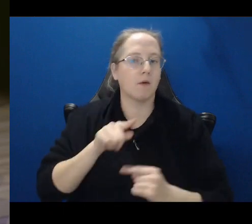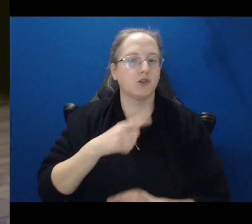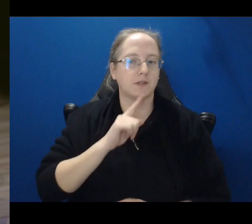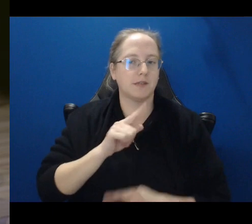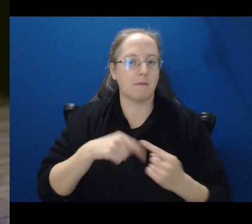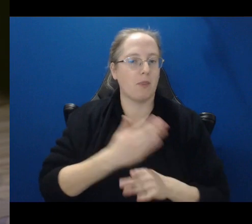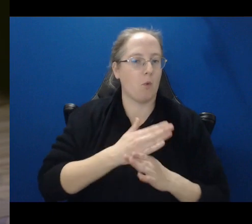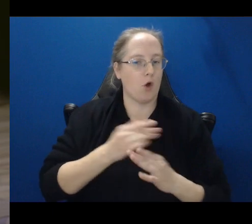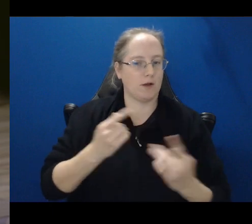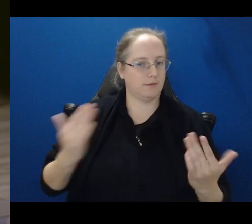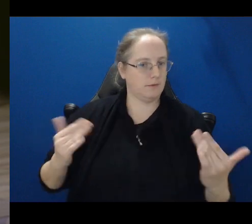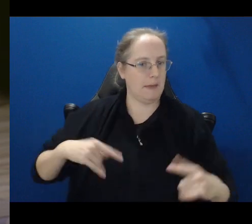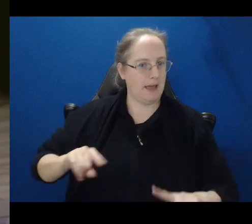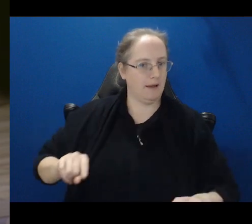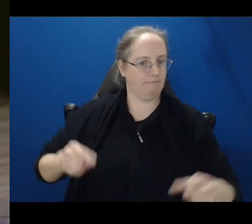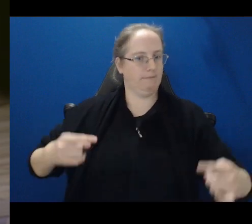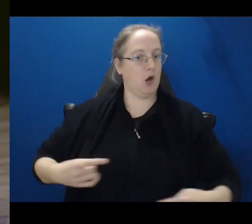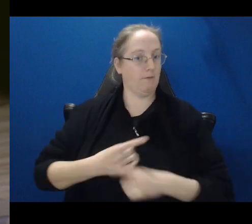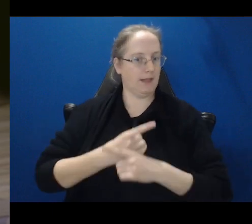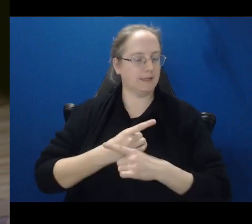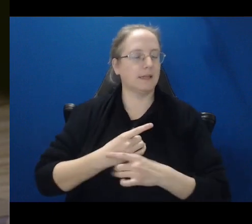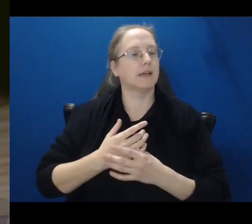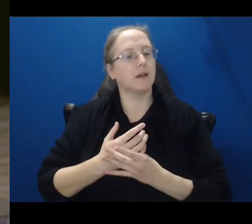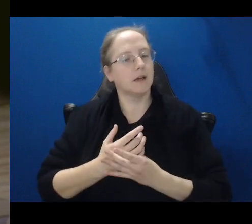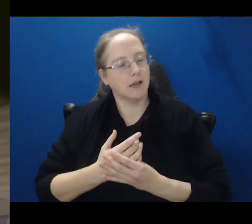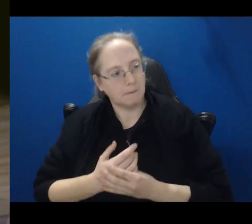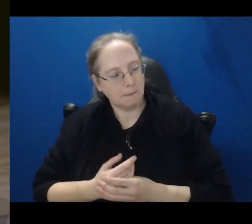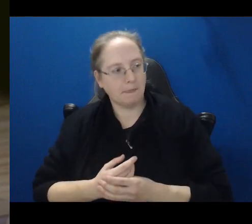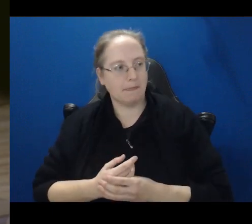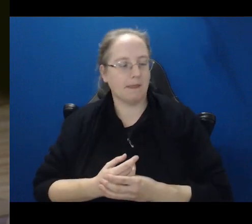I think for me, like